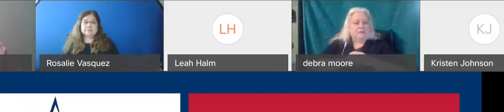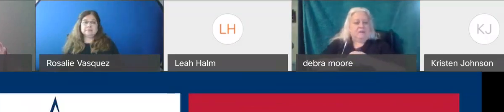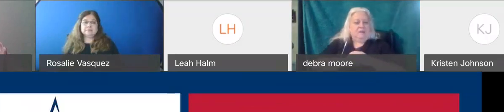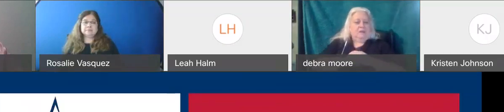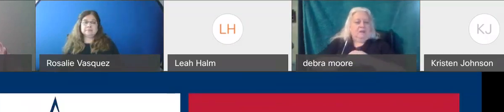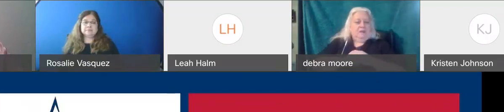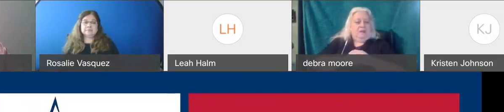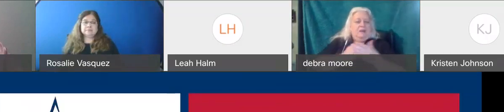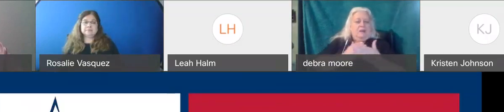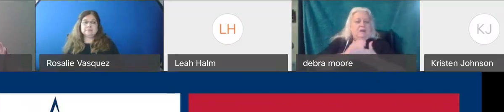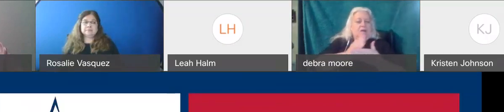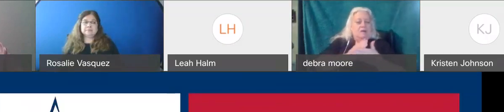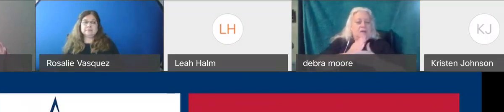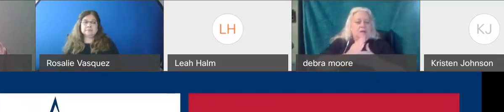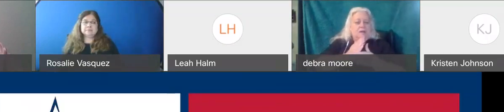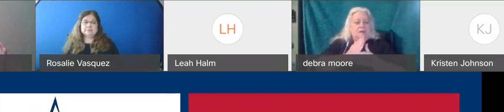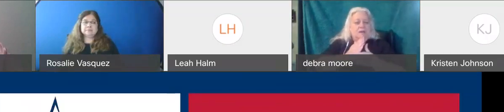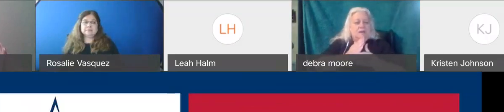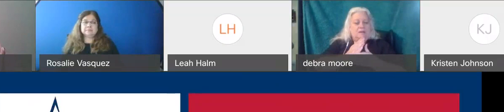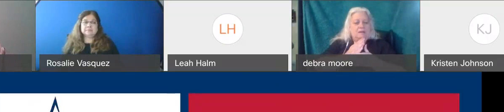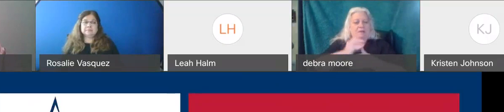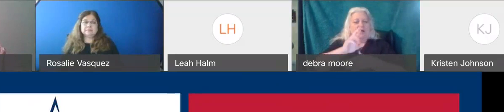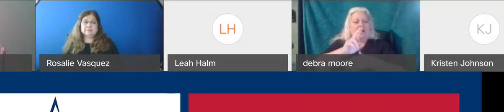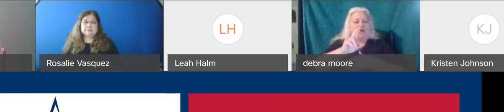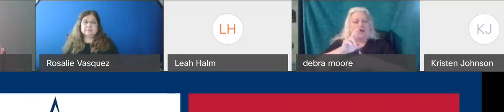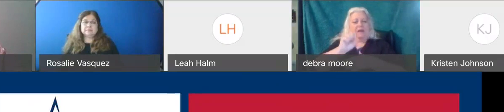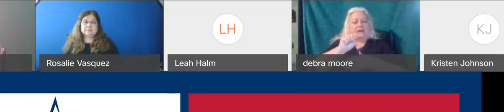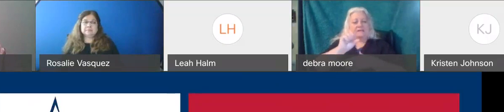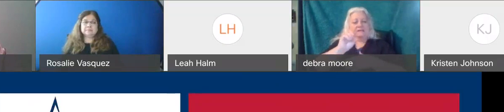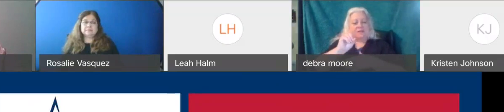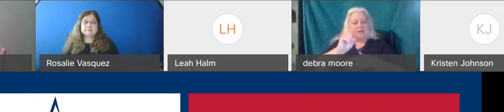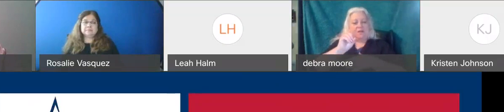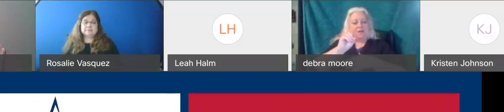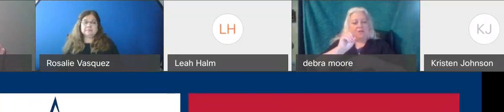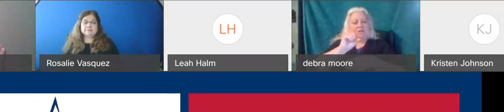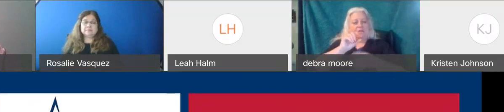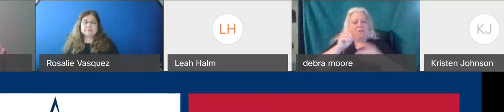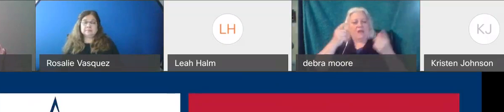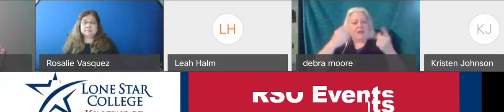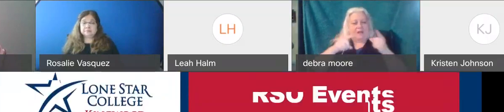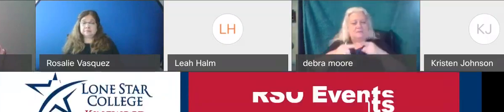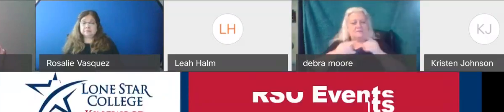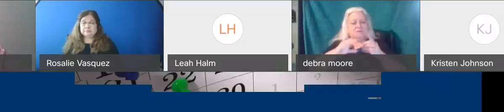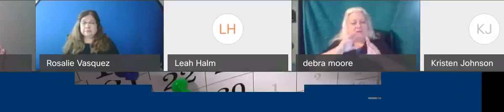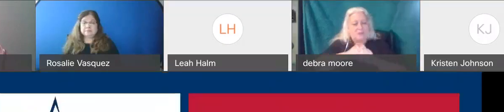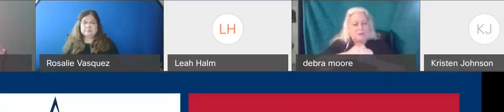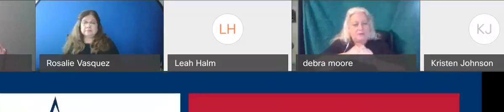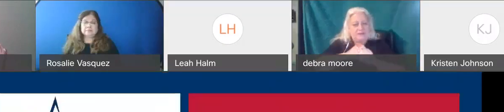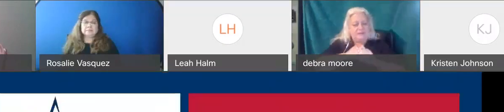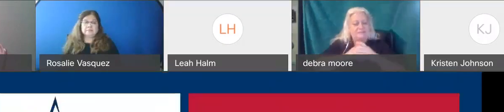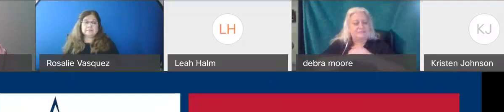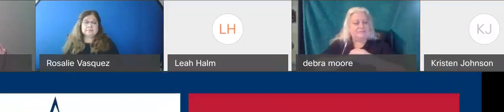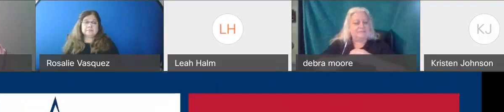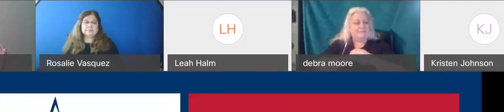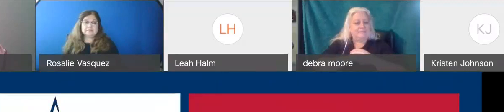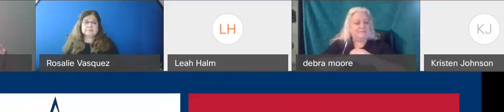All right, and then this piece is about RSO events. It's just one slide, but I just wanted to include it as well.